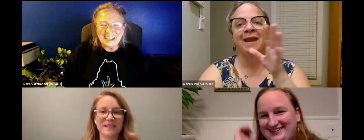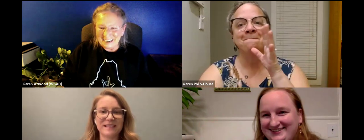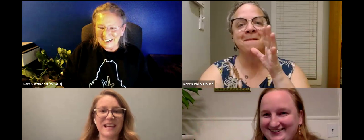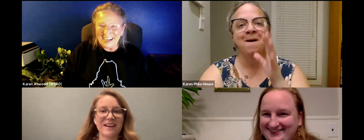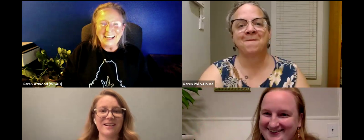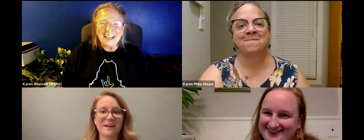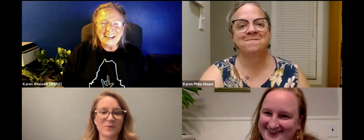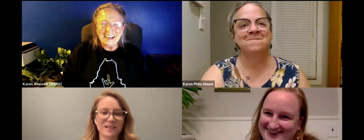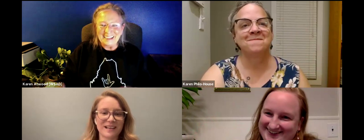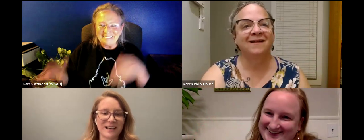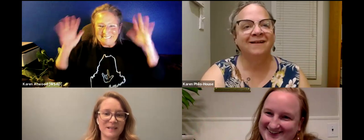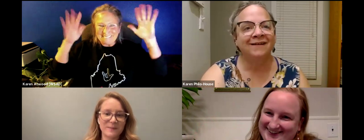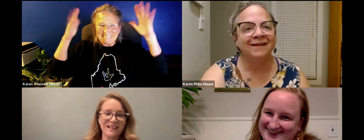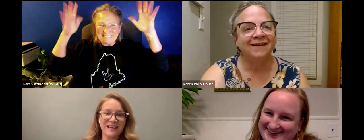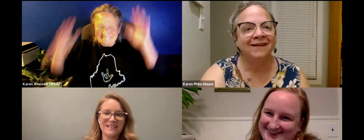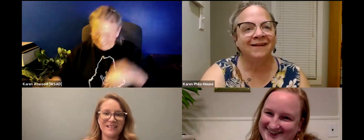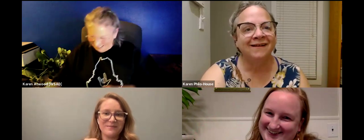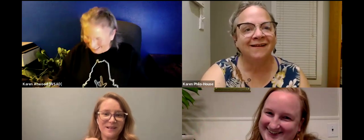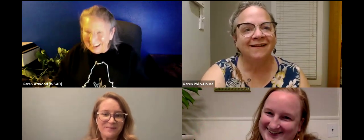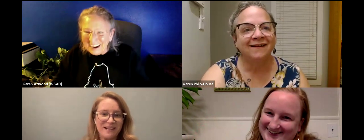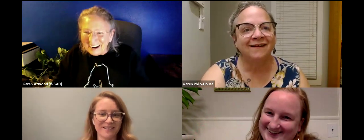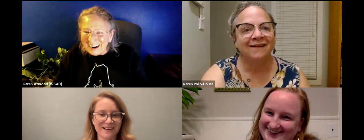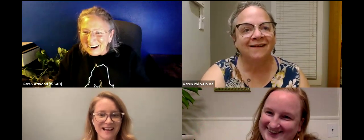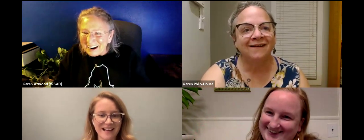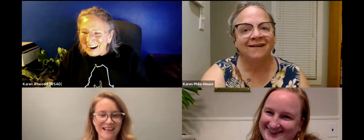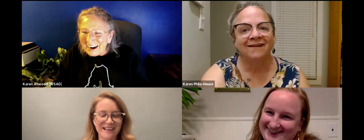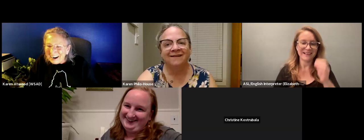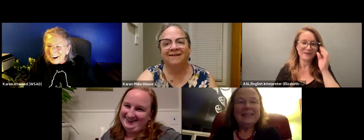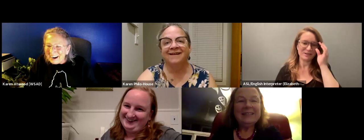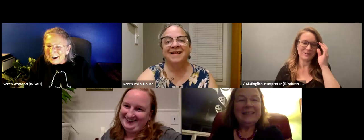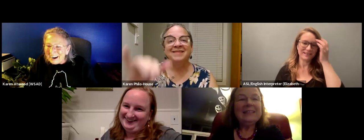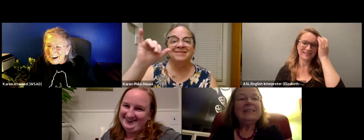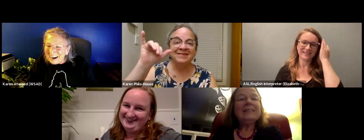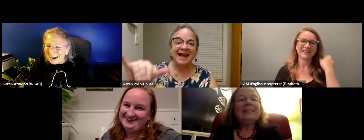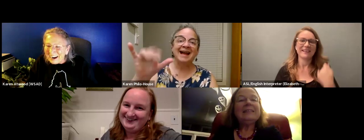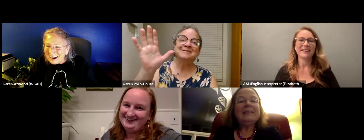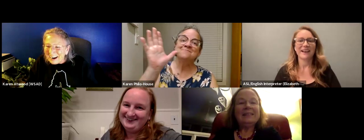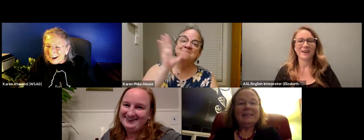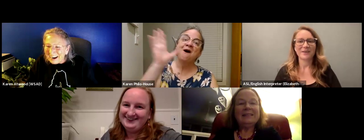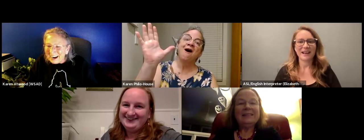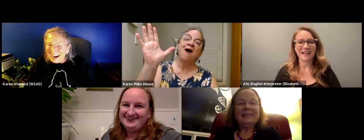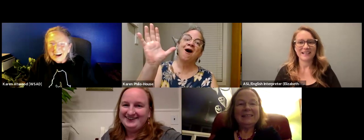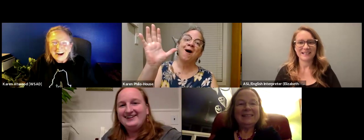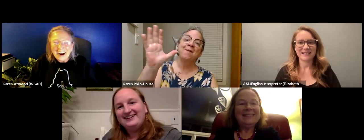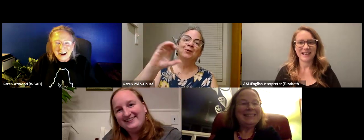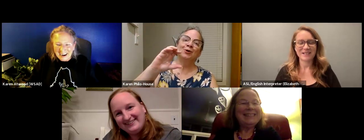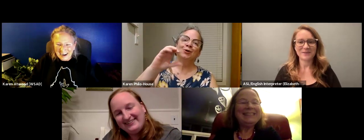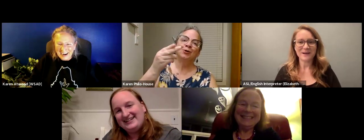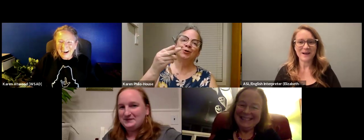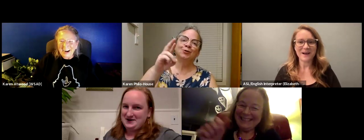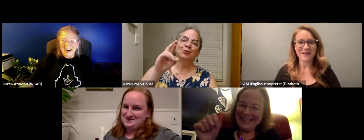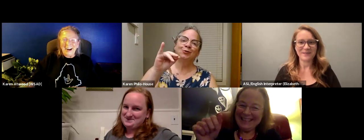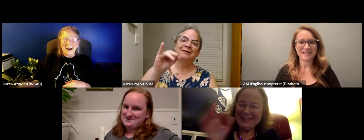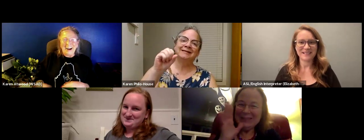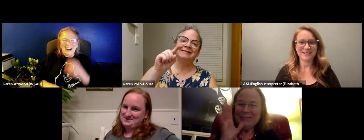There she is. This is Karen. I'm going to add a spotlight to your mom now. Hi, hello everyone. All right,